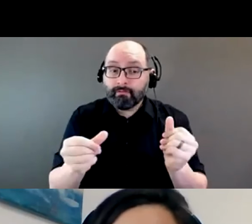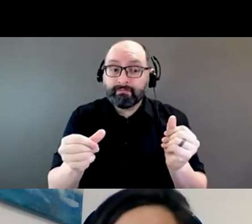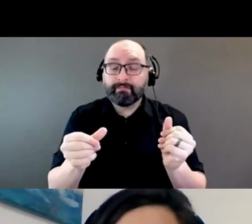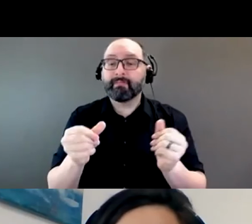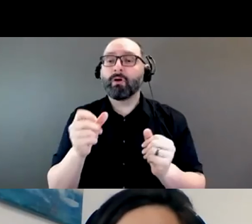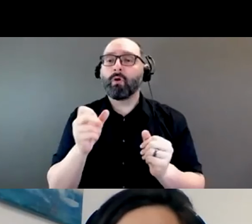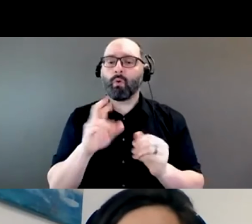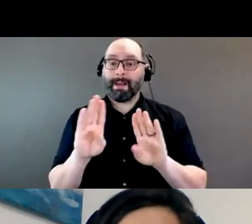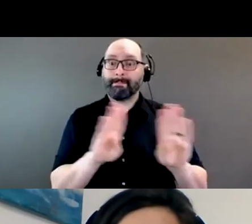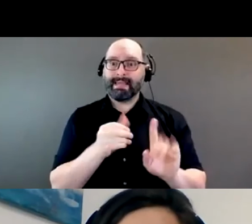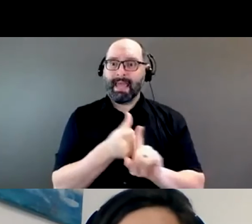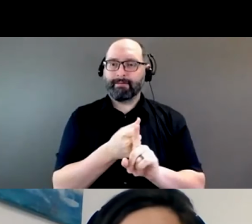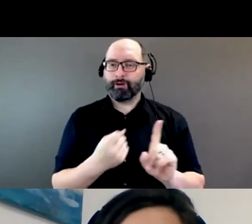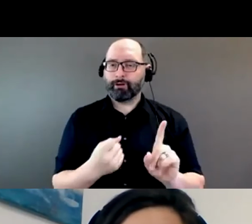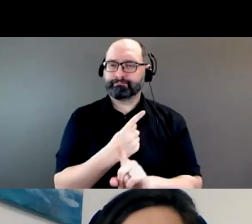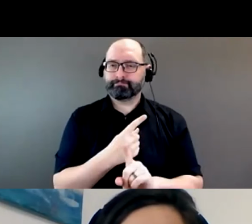abnormal behaviors may increase.